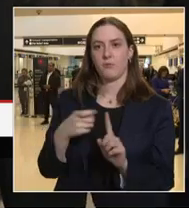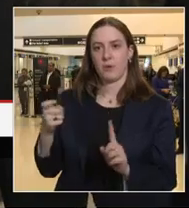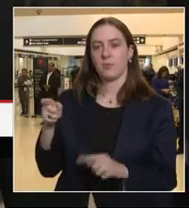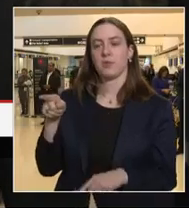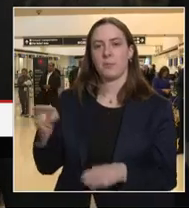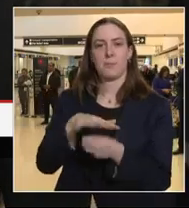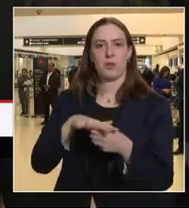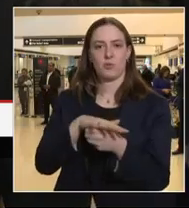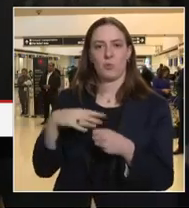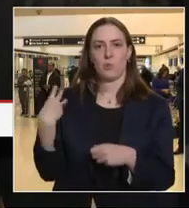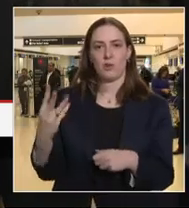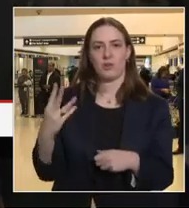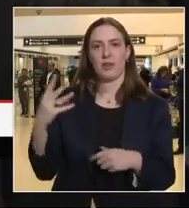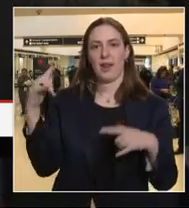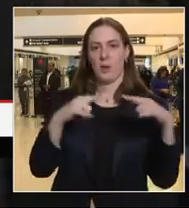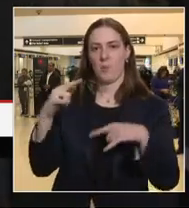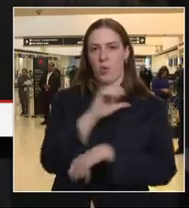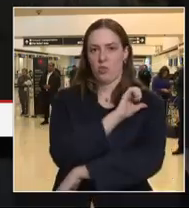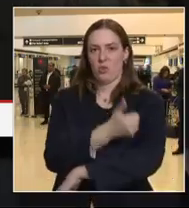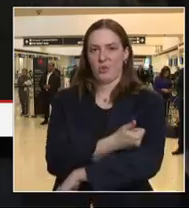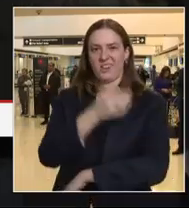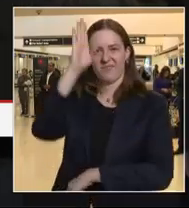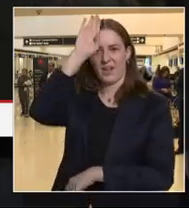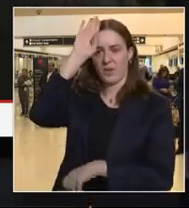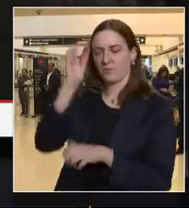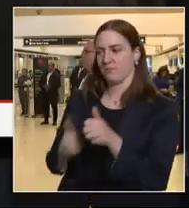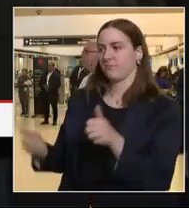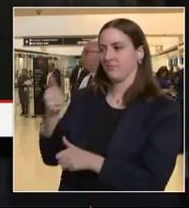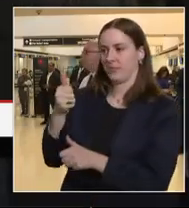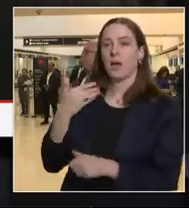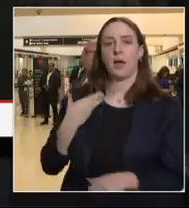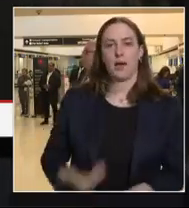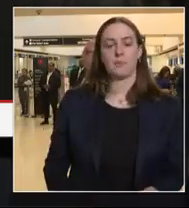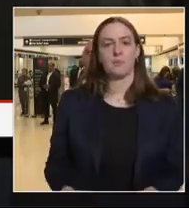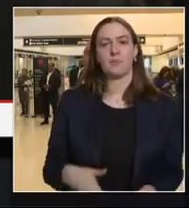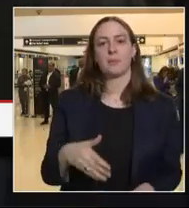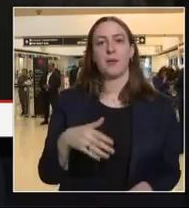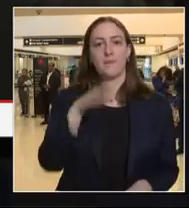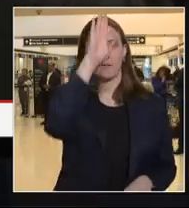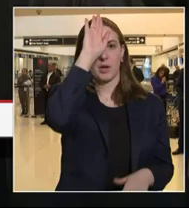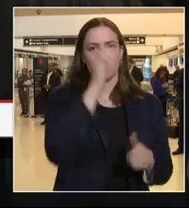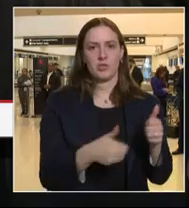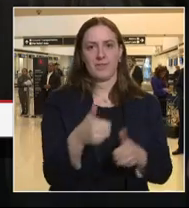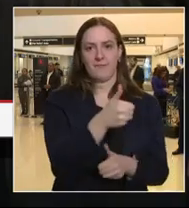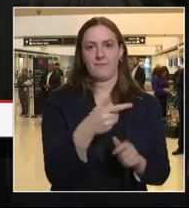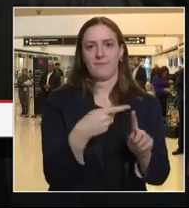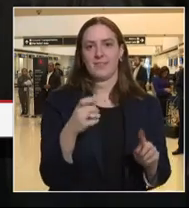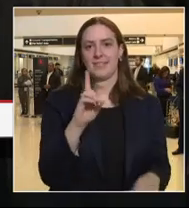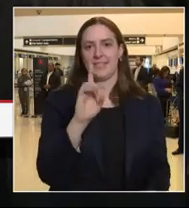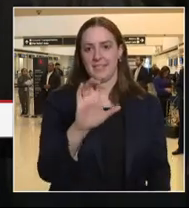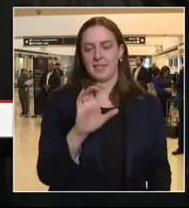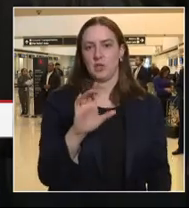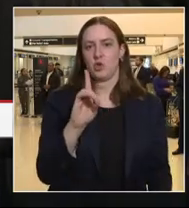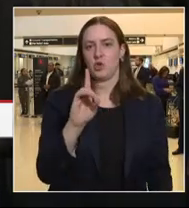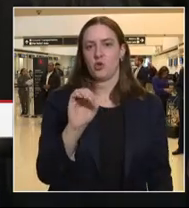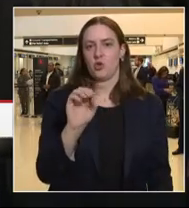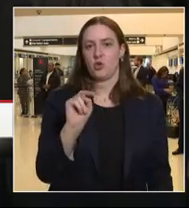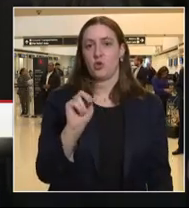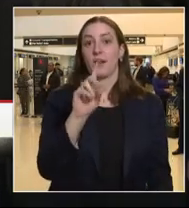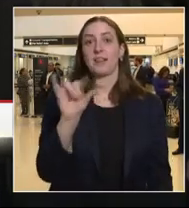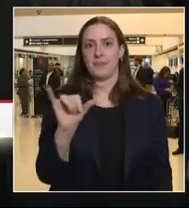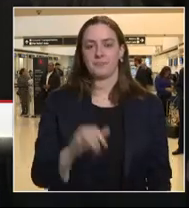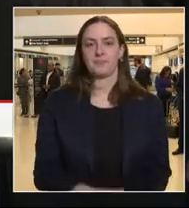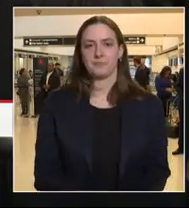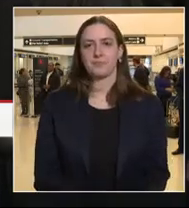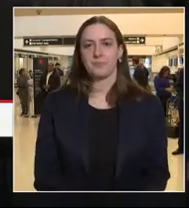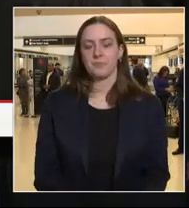and I'm John Donnelly, Chief of the District of Columbia Fire and EMS Department. Last night at 8:48, the control tower